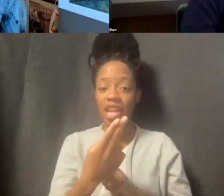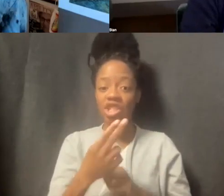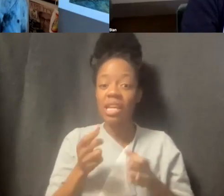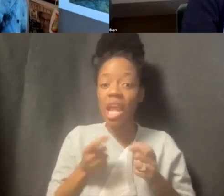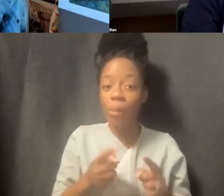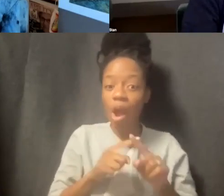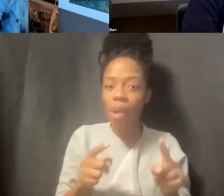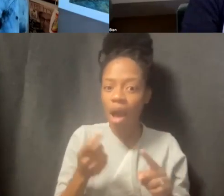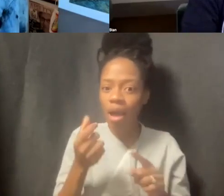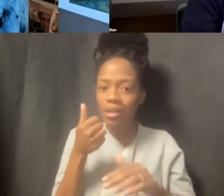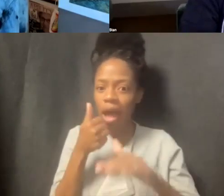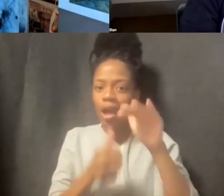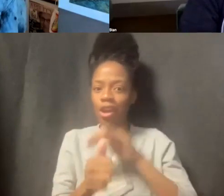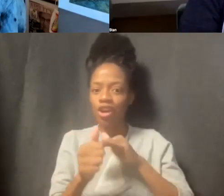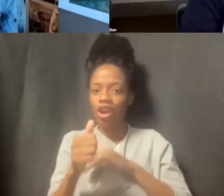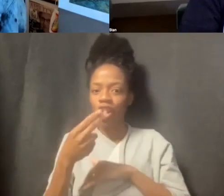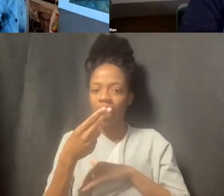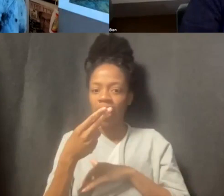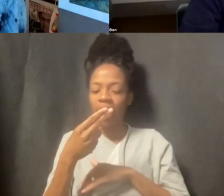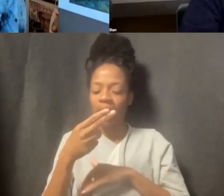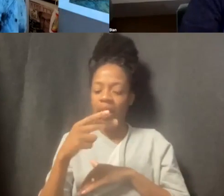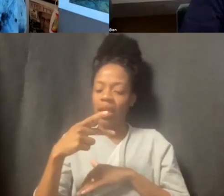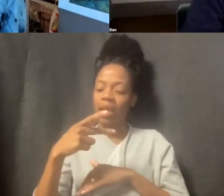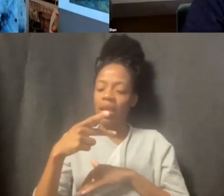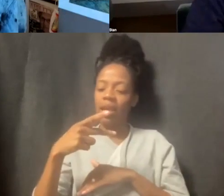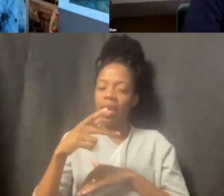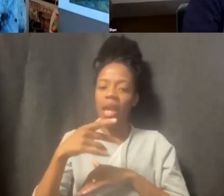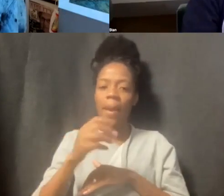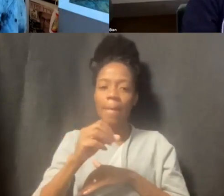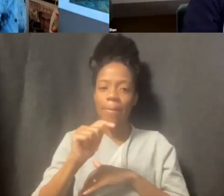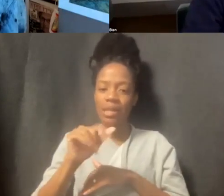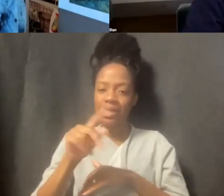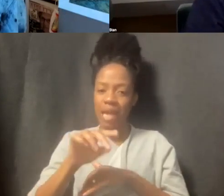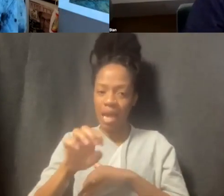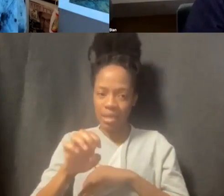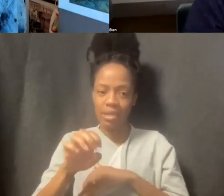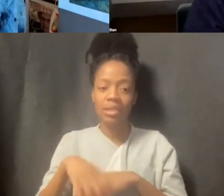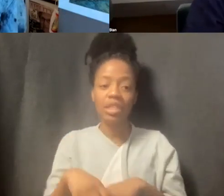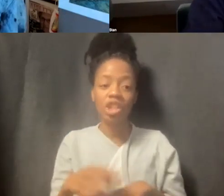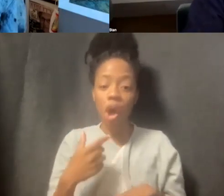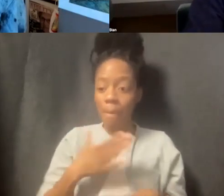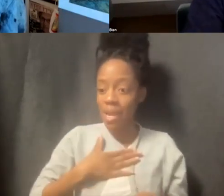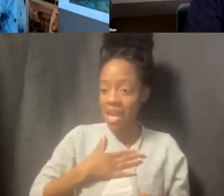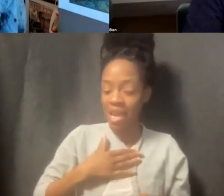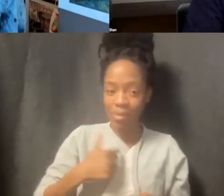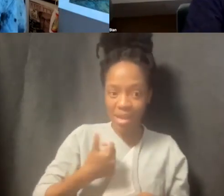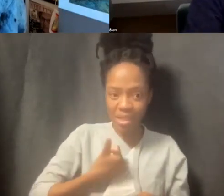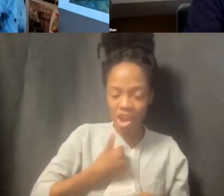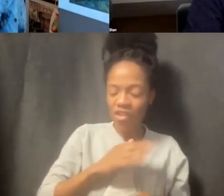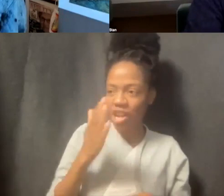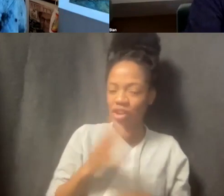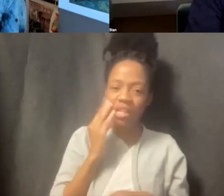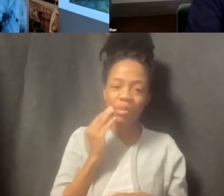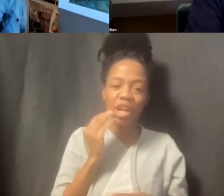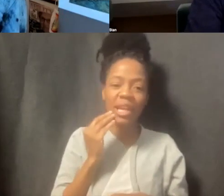understand, but what I want to talk about is fear, because I would never get up. I have never done karaoke. Right. I